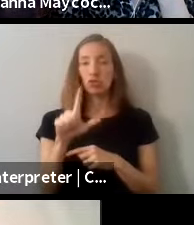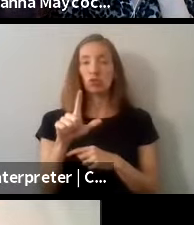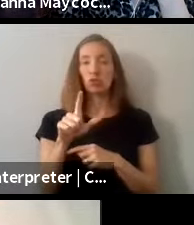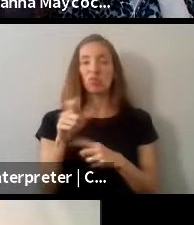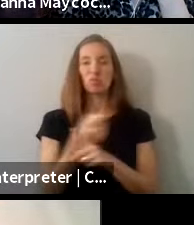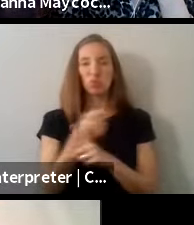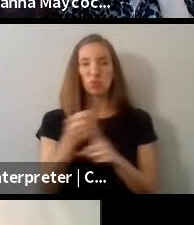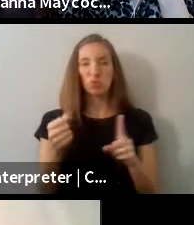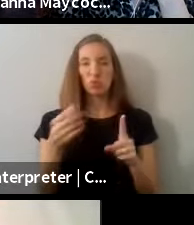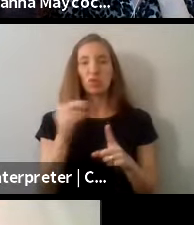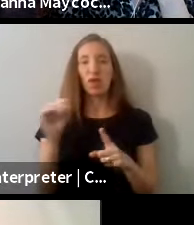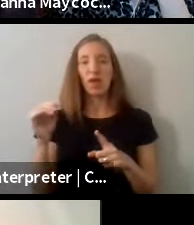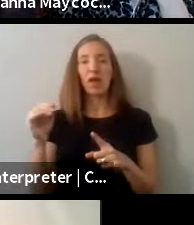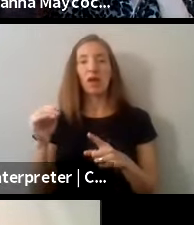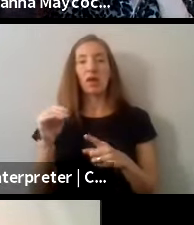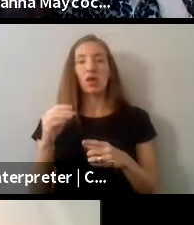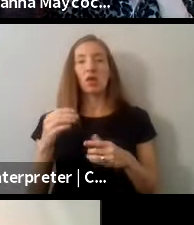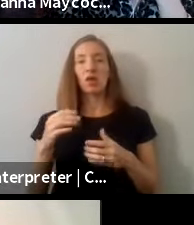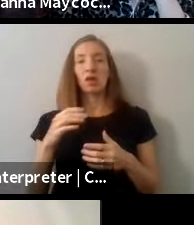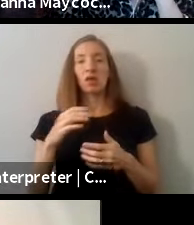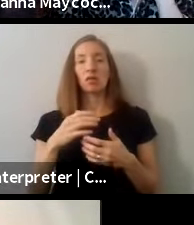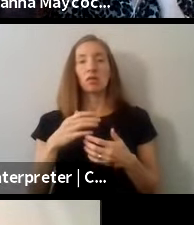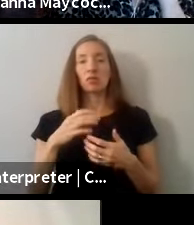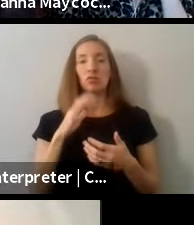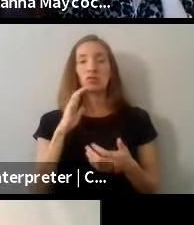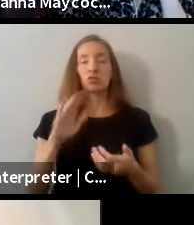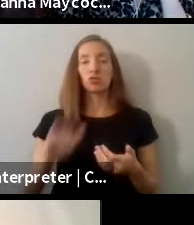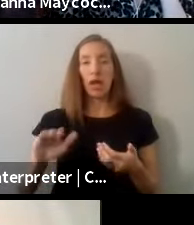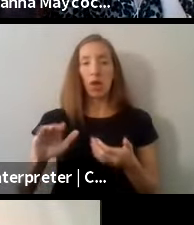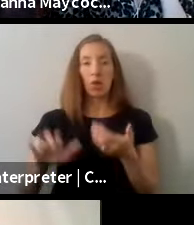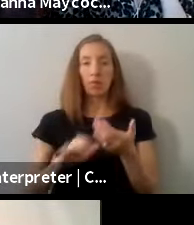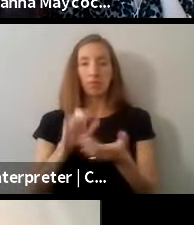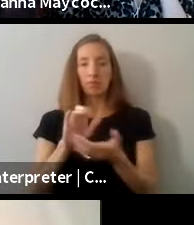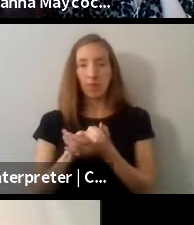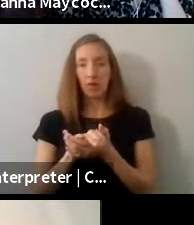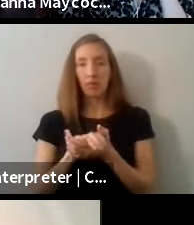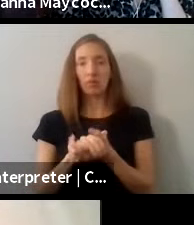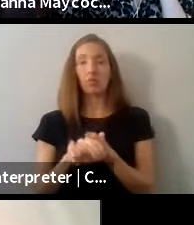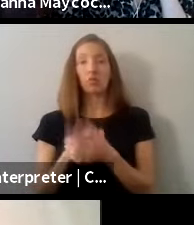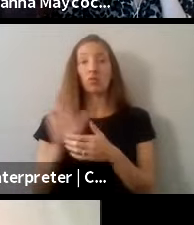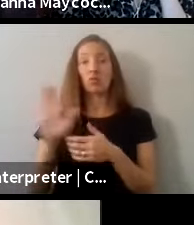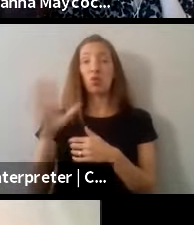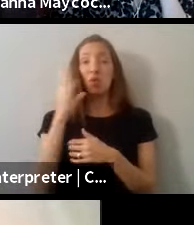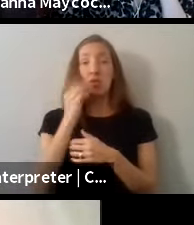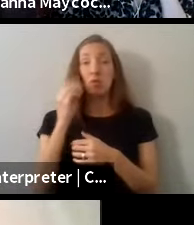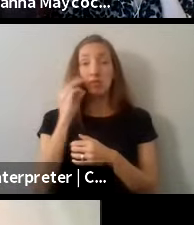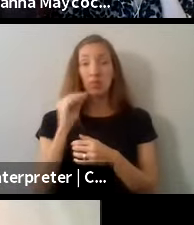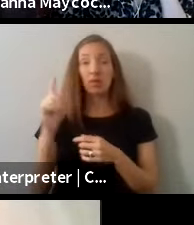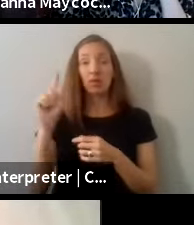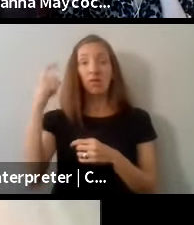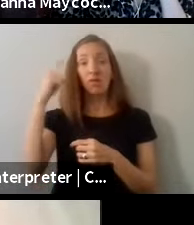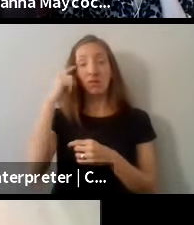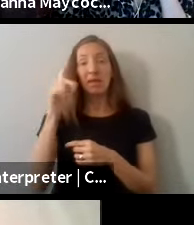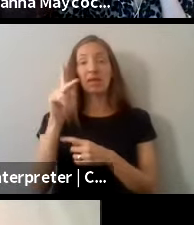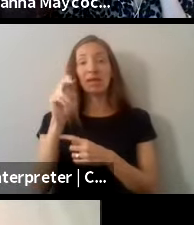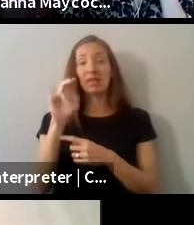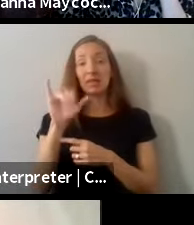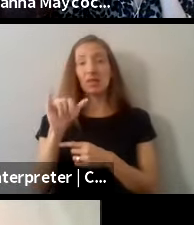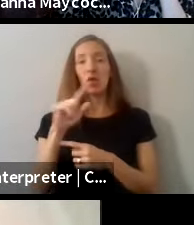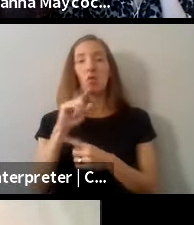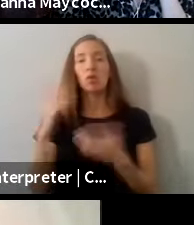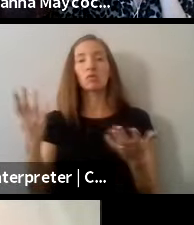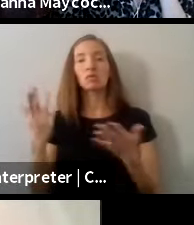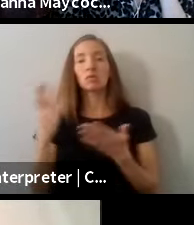Mm-hmm. Drawing on the experience of the government of Kenya, what are some of the promising practices and policy responses that